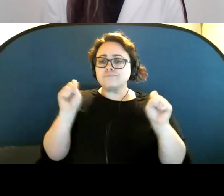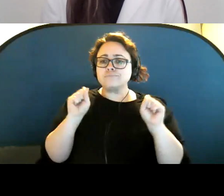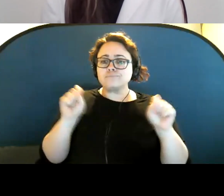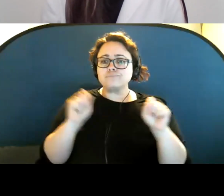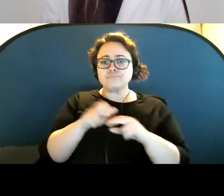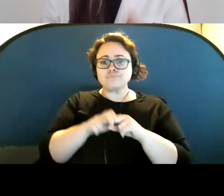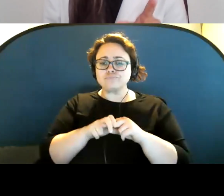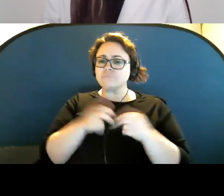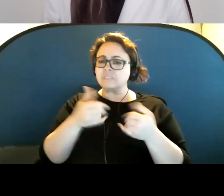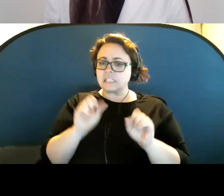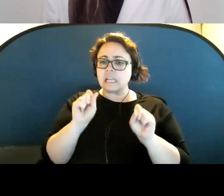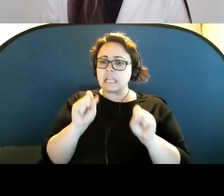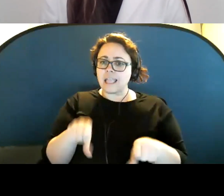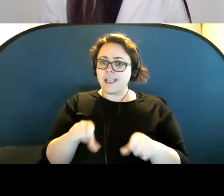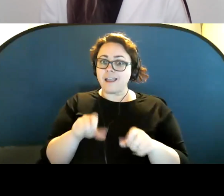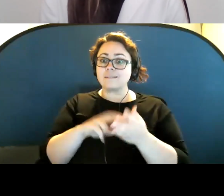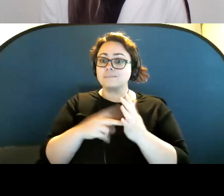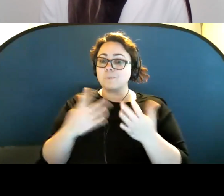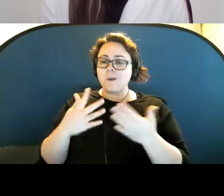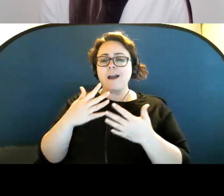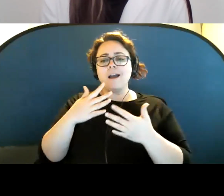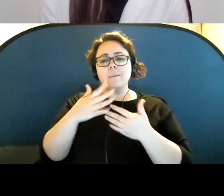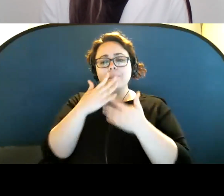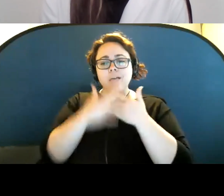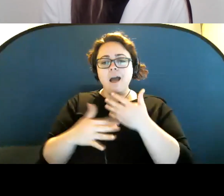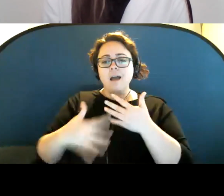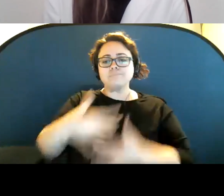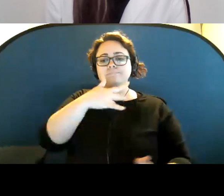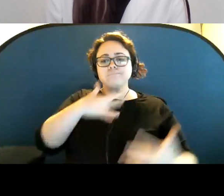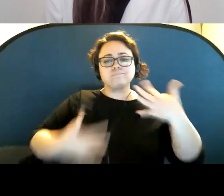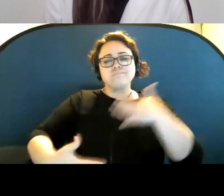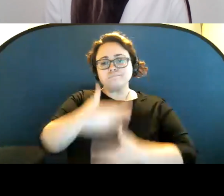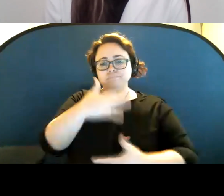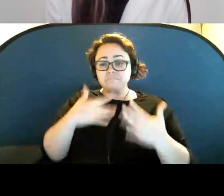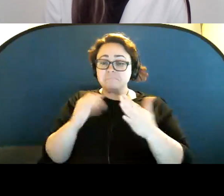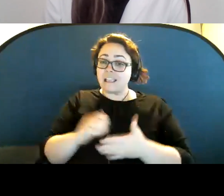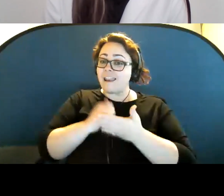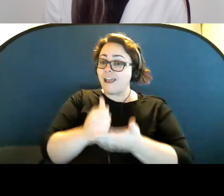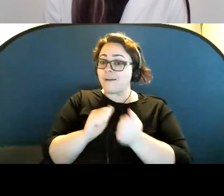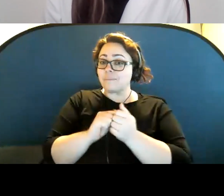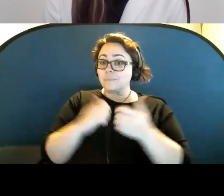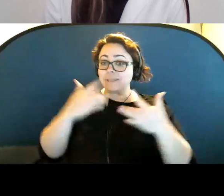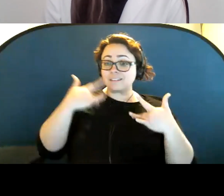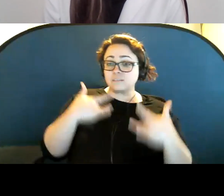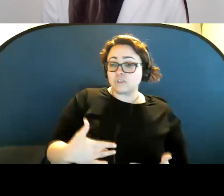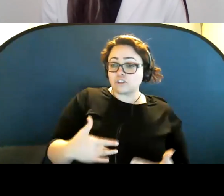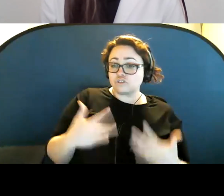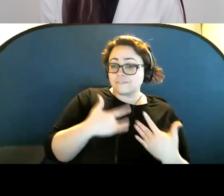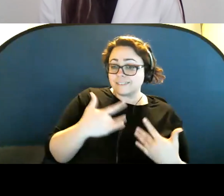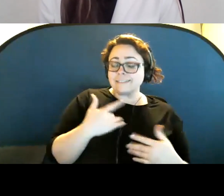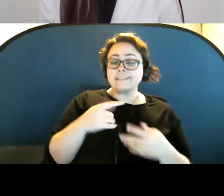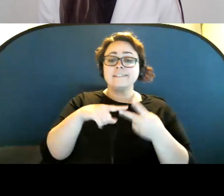is important. And that can also assist with some of the depression and mood changes that we definitely see